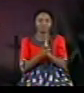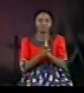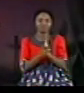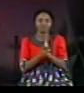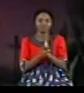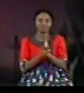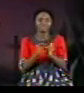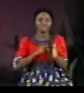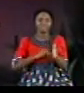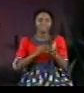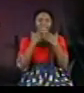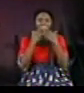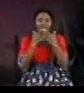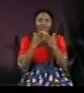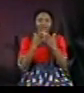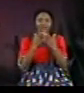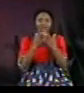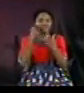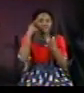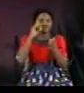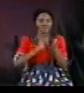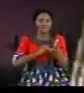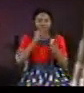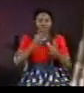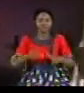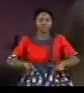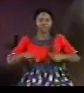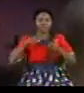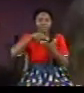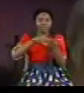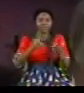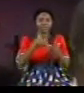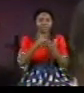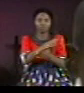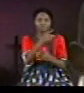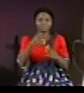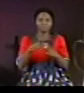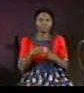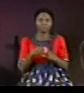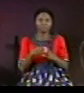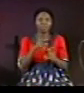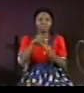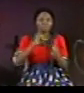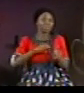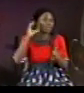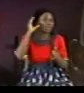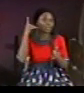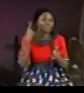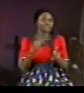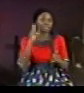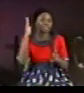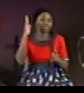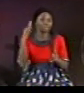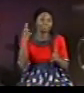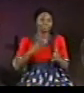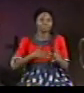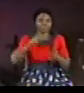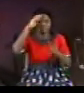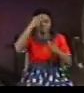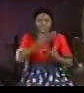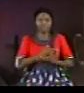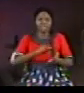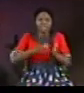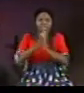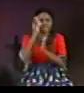standing in front of you, glorifying the name of the Lord. When I heard the testimony of my son, and I asked him, why did you do that? He